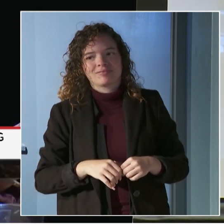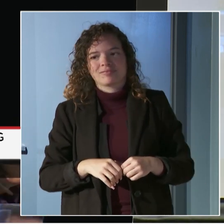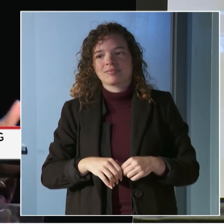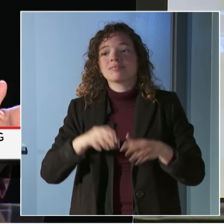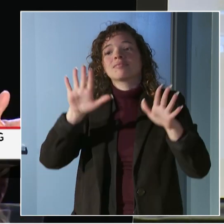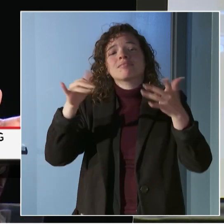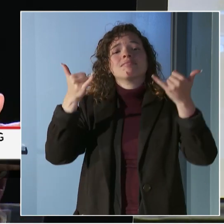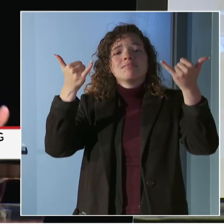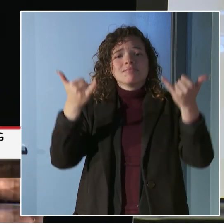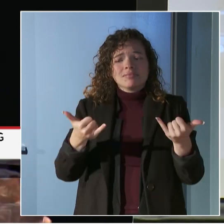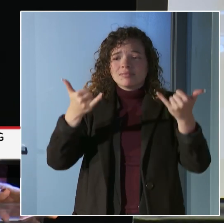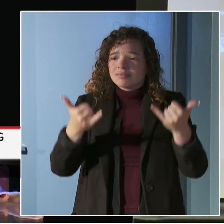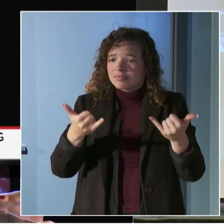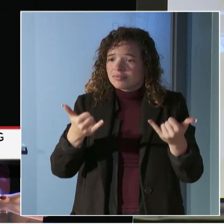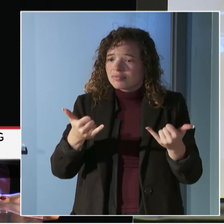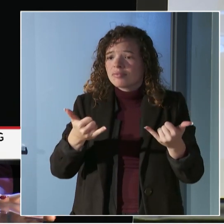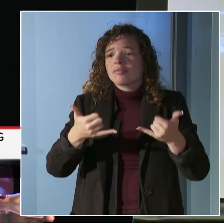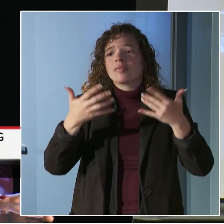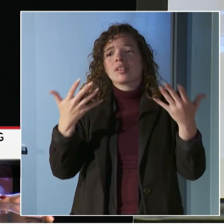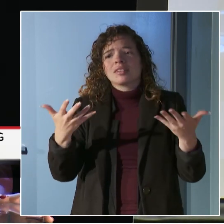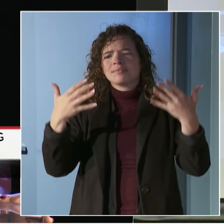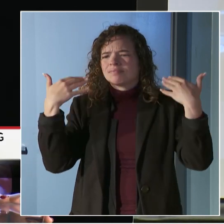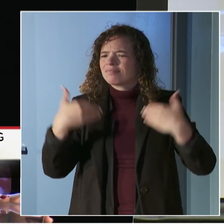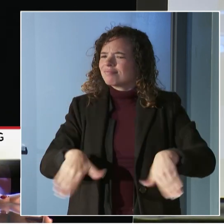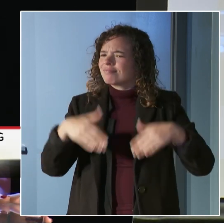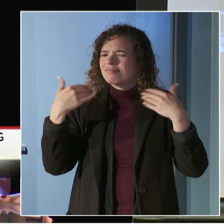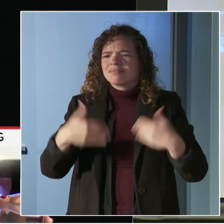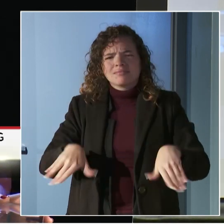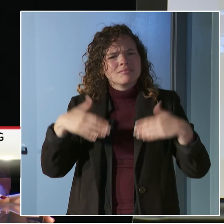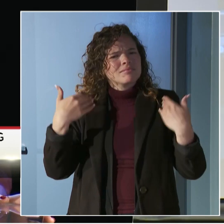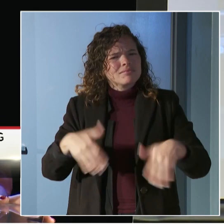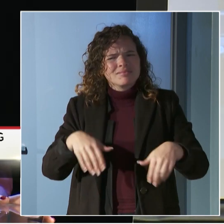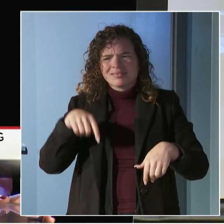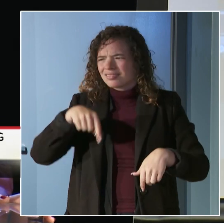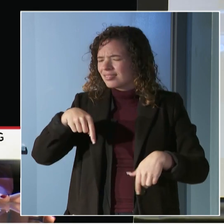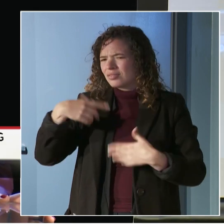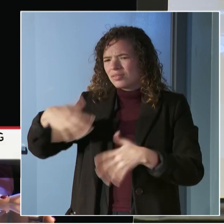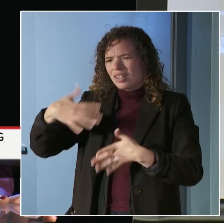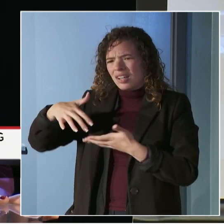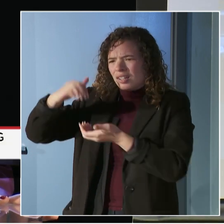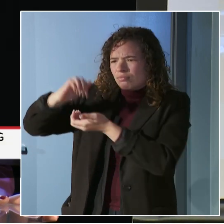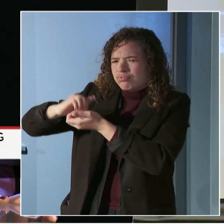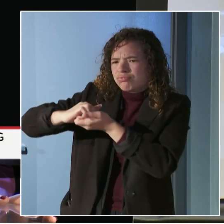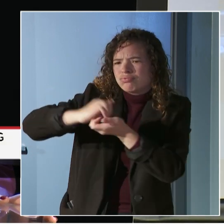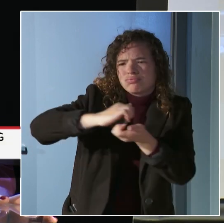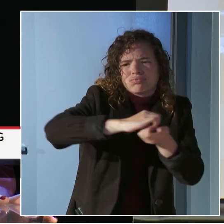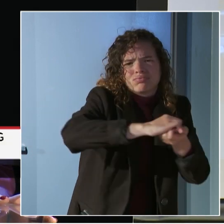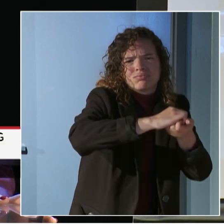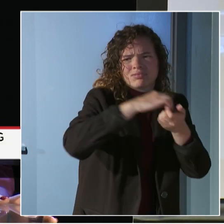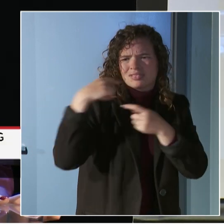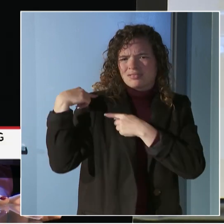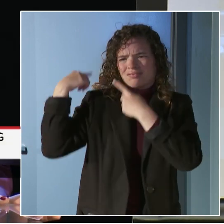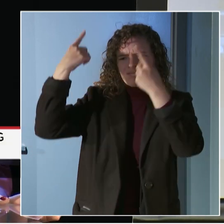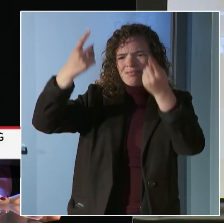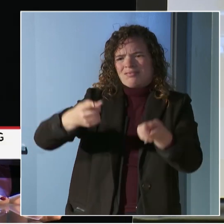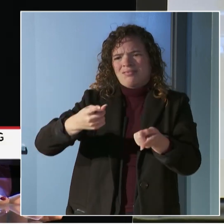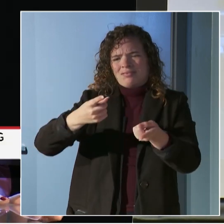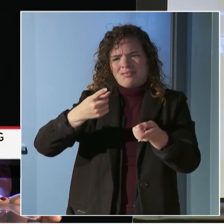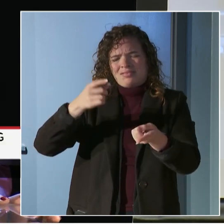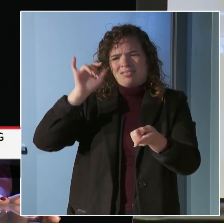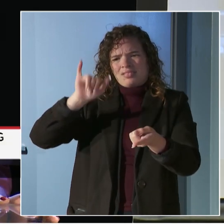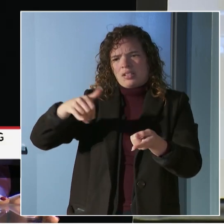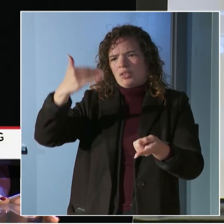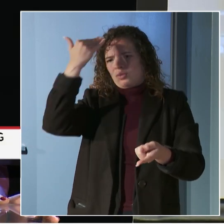Today is a day rooted in long-held partnership and guided by the knowledge that our beloved Adams Morgan